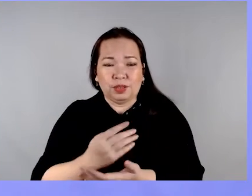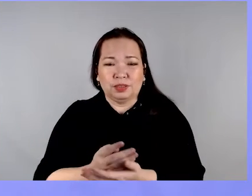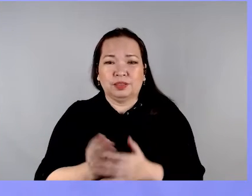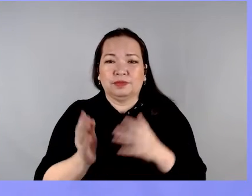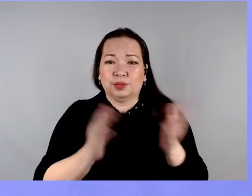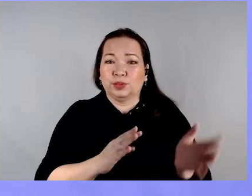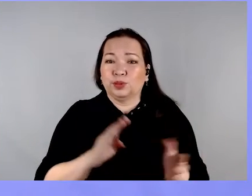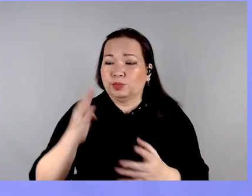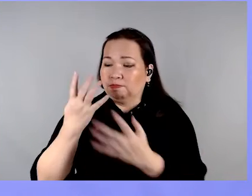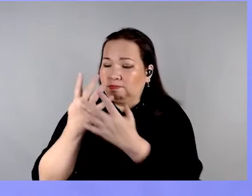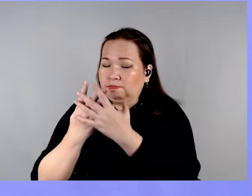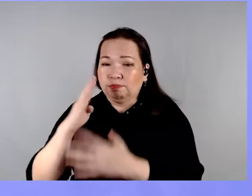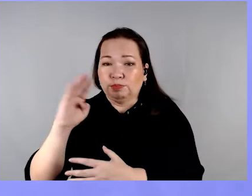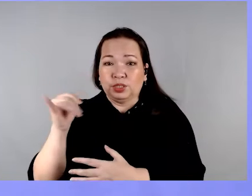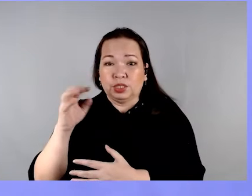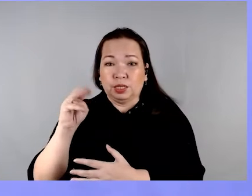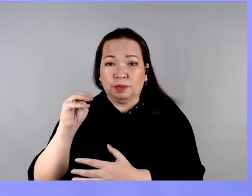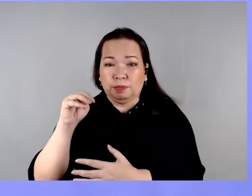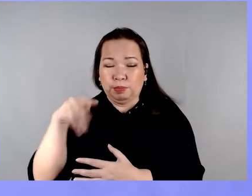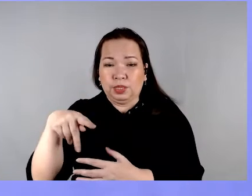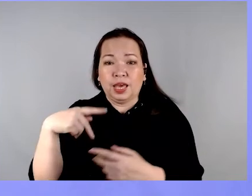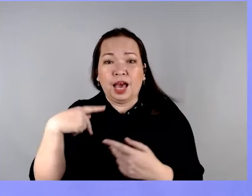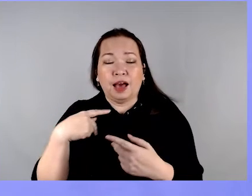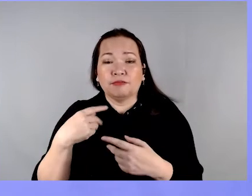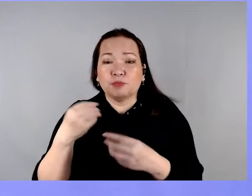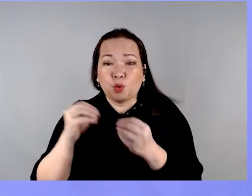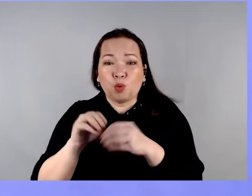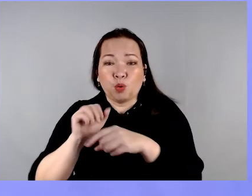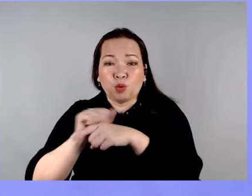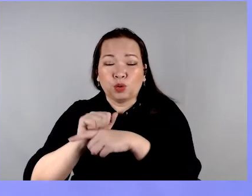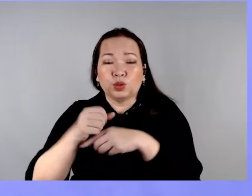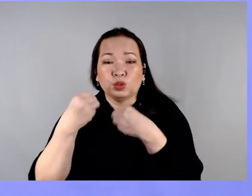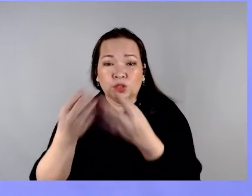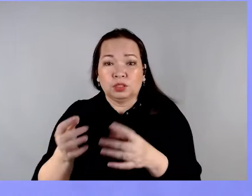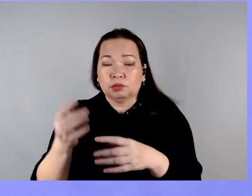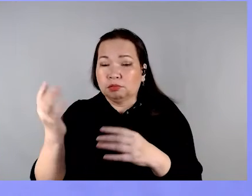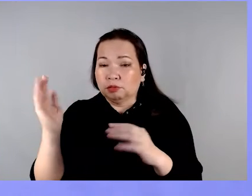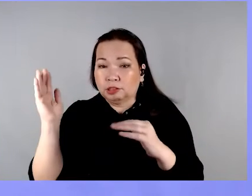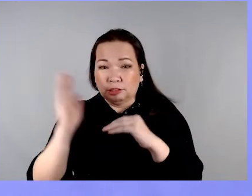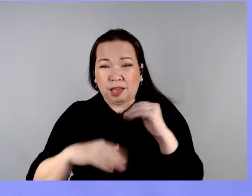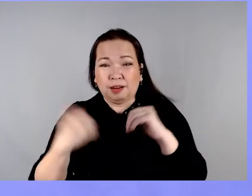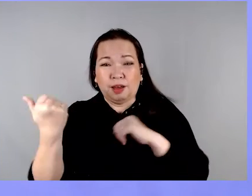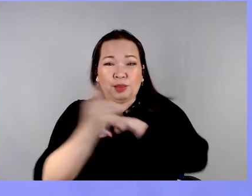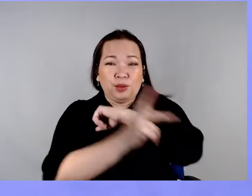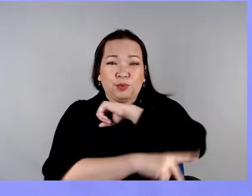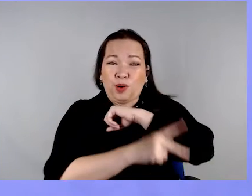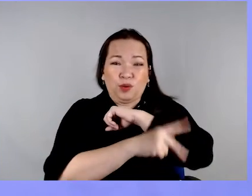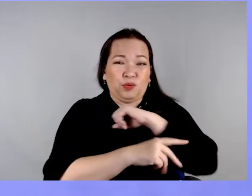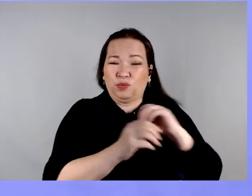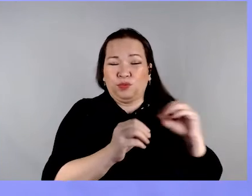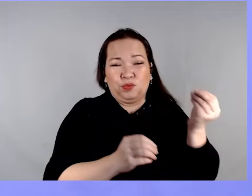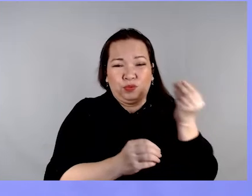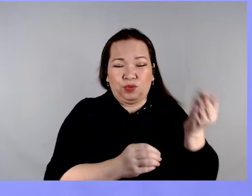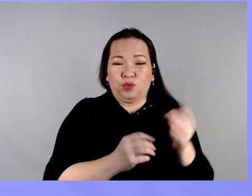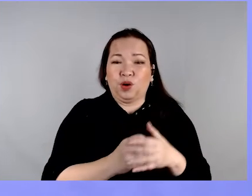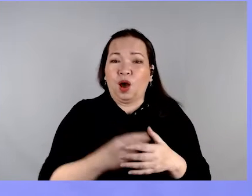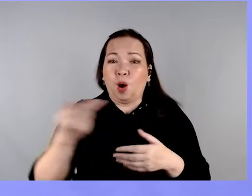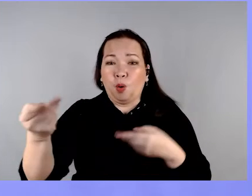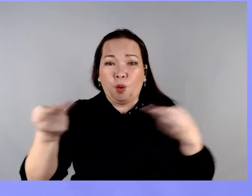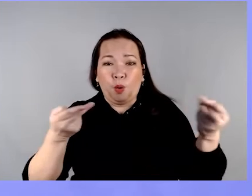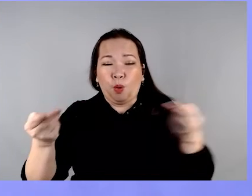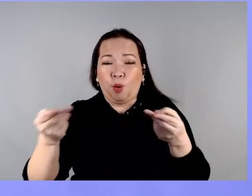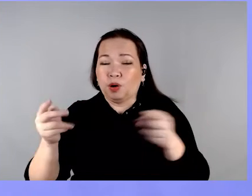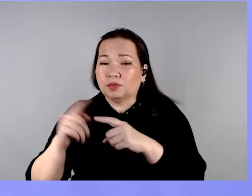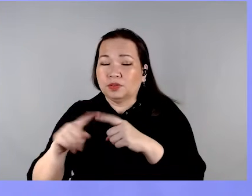underfunded. Jails from the BJMP are provided with more trainings and resources compared to some provincial jails. Standards